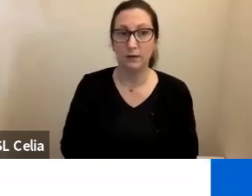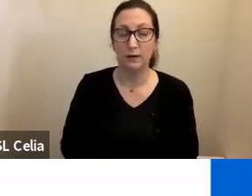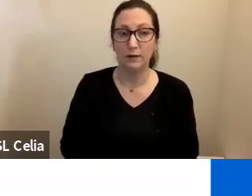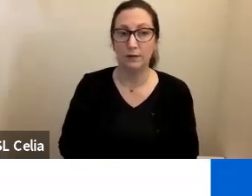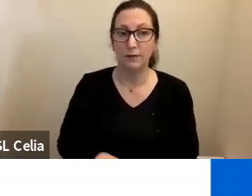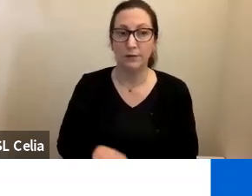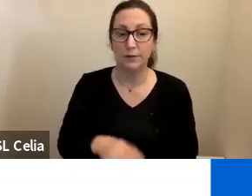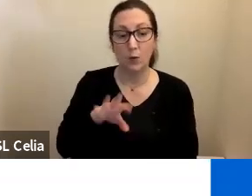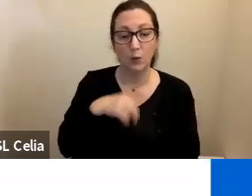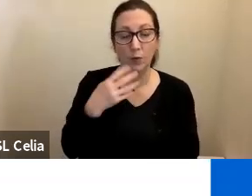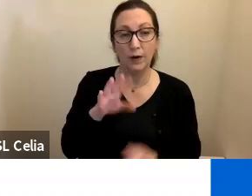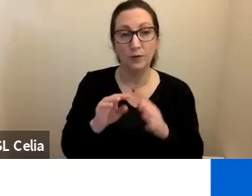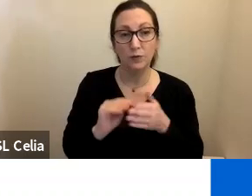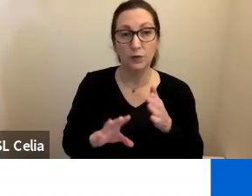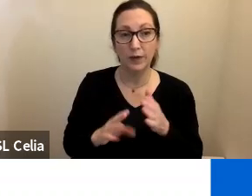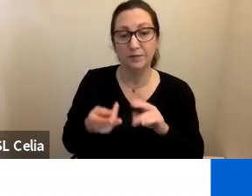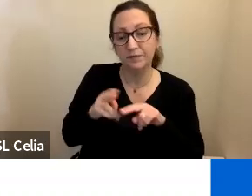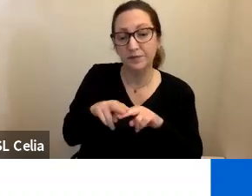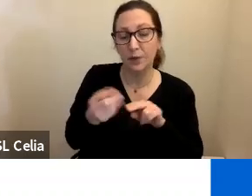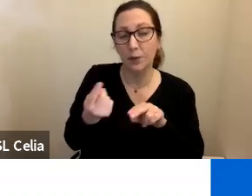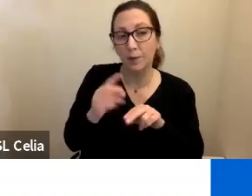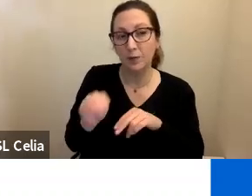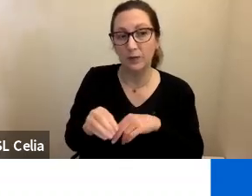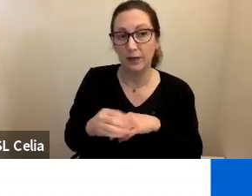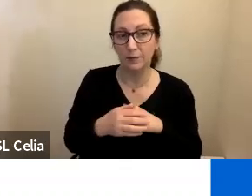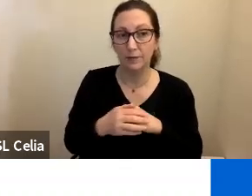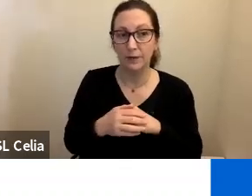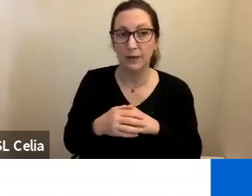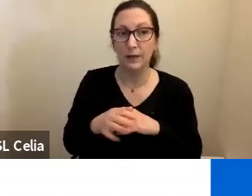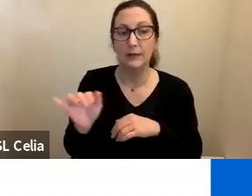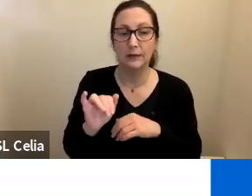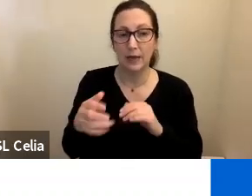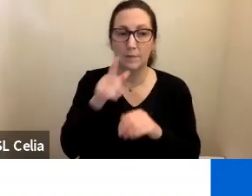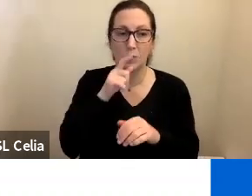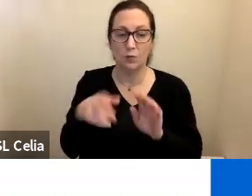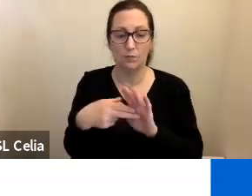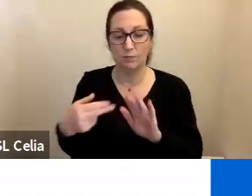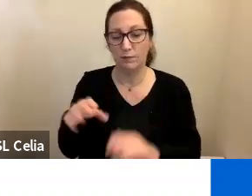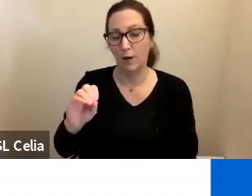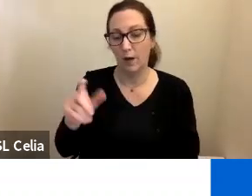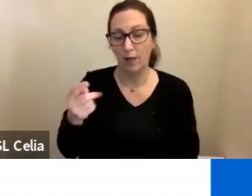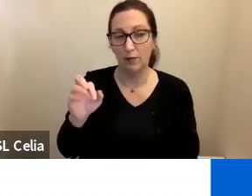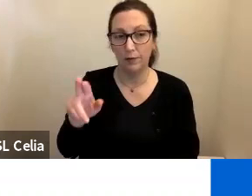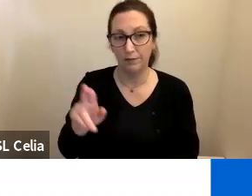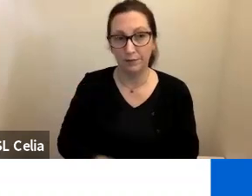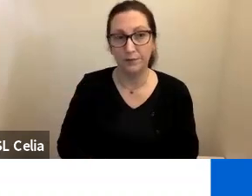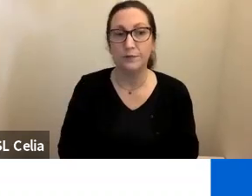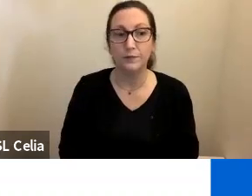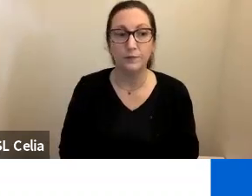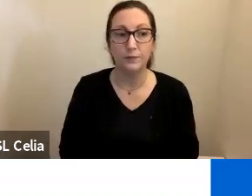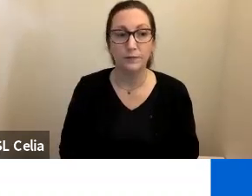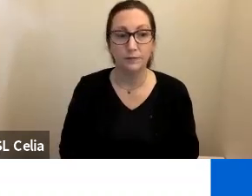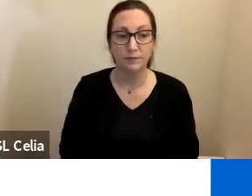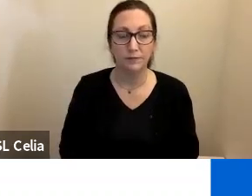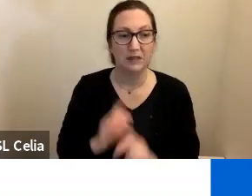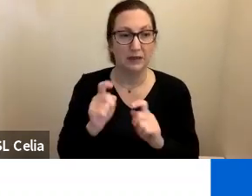in our white student population by 1% here, and as well as our students who we've categorized as other. I'll give you all